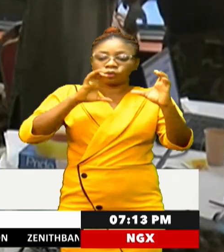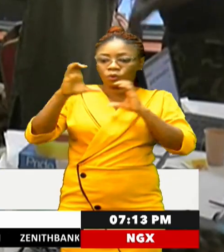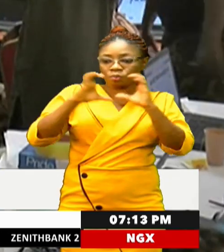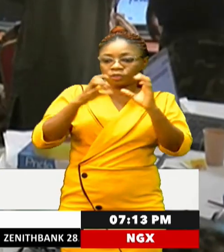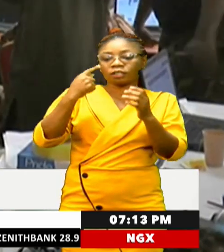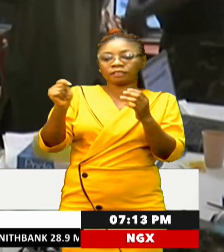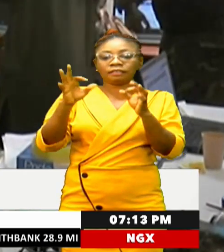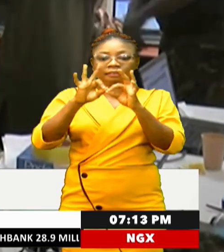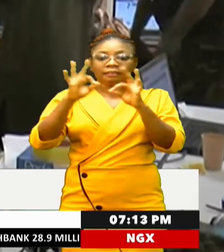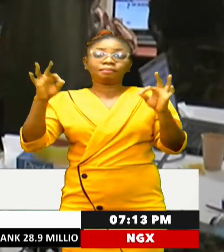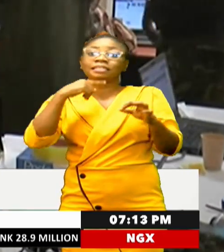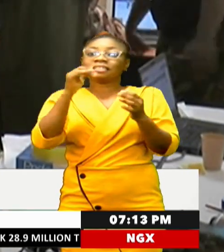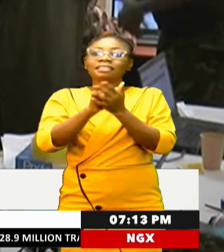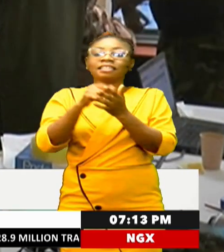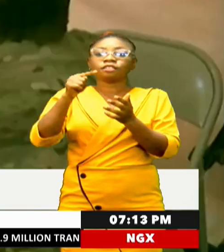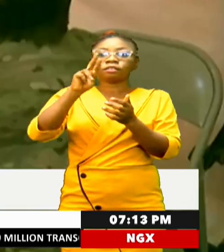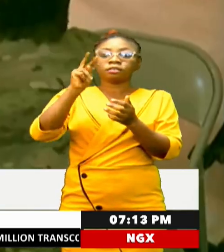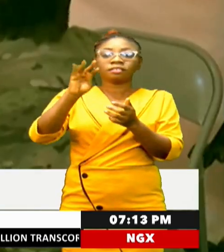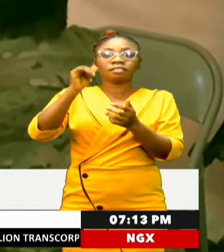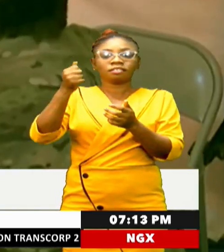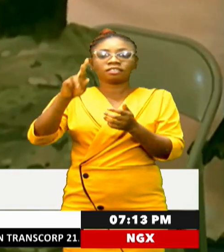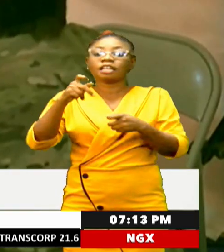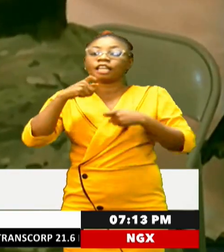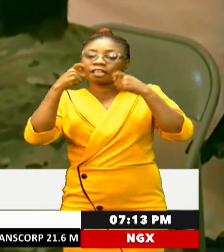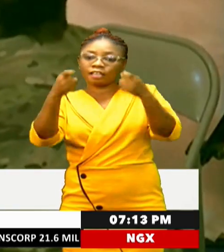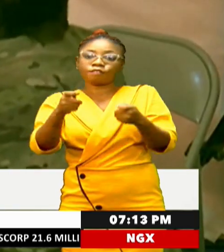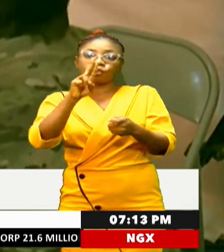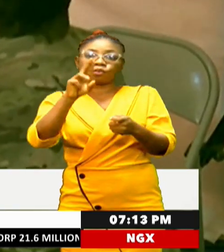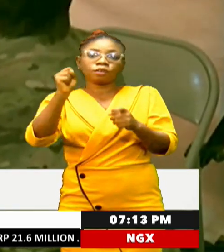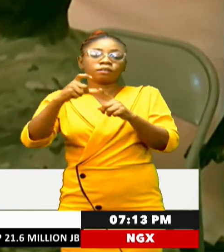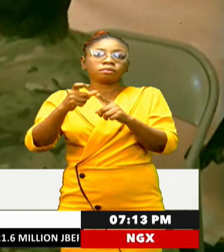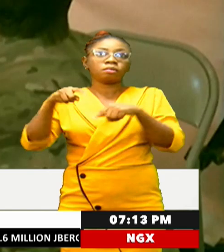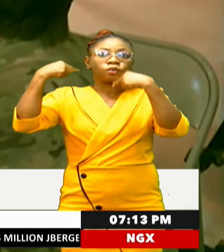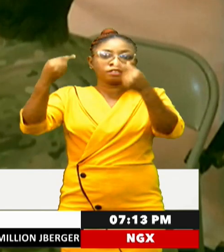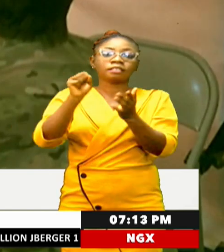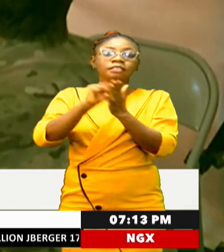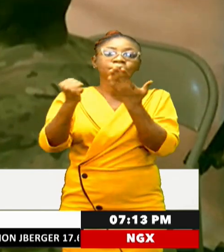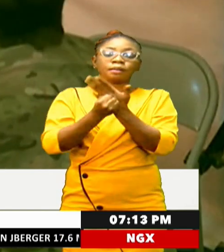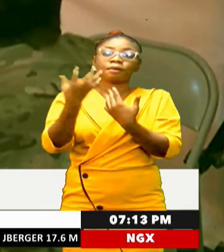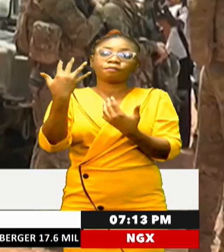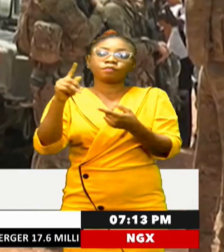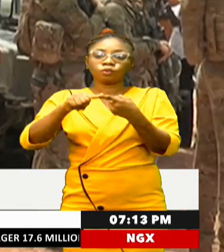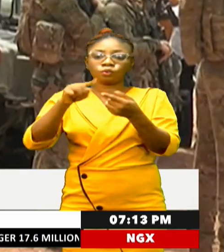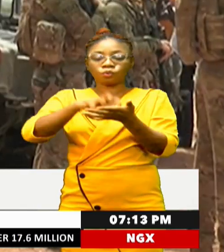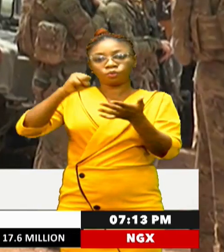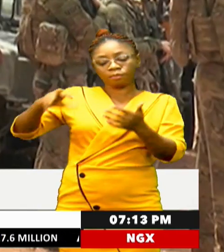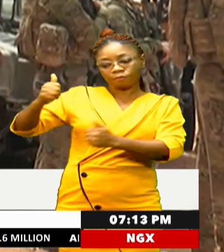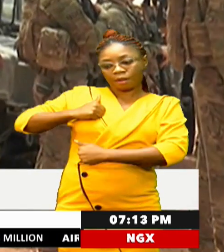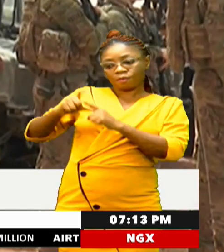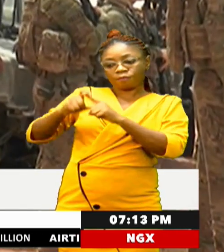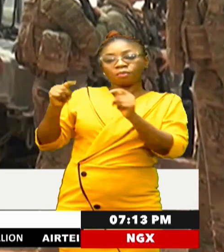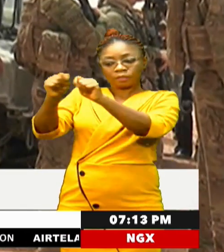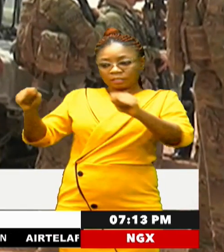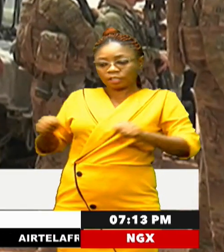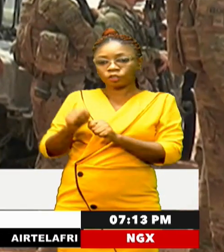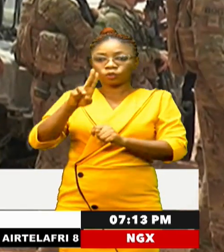statement said. Niger's junta had given the U.S. until September 15 to remove troops from its territory. U.S. troops pulled out